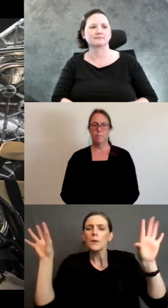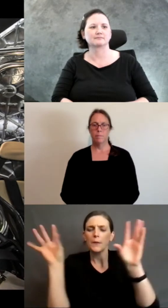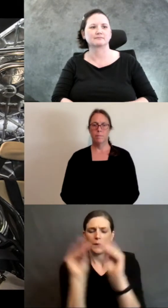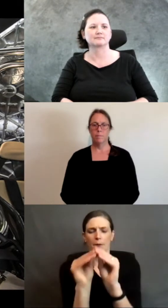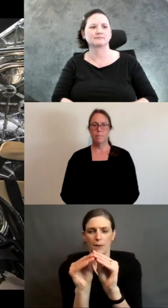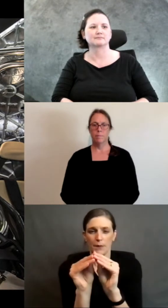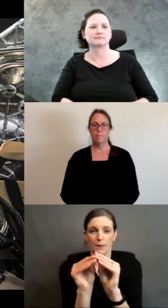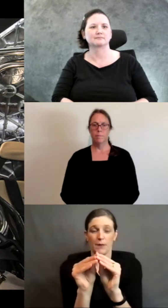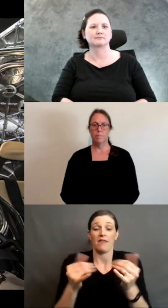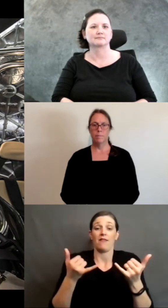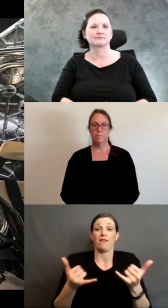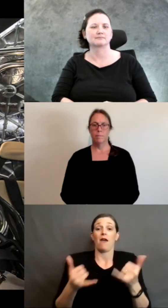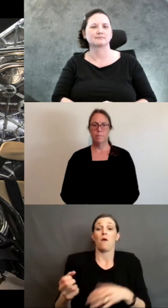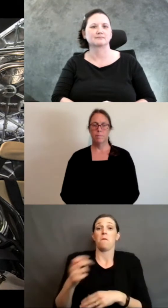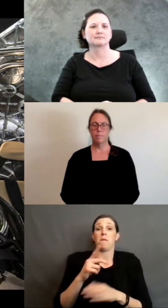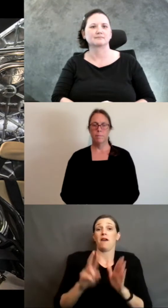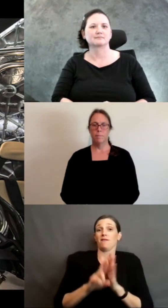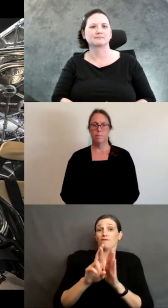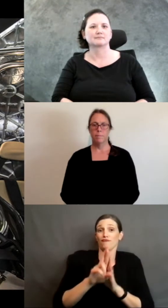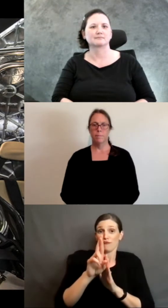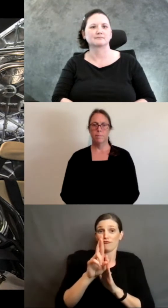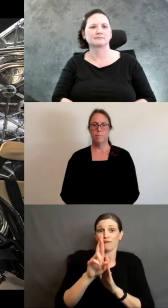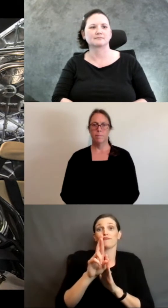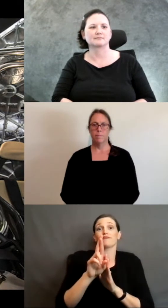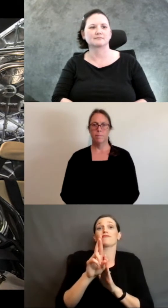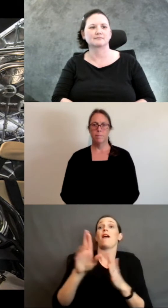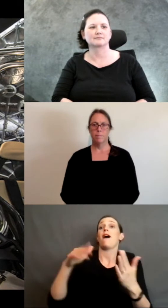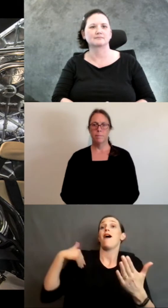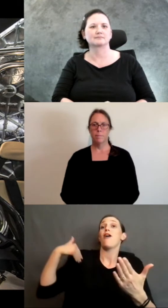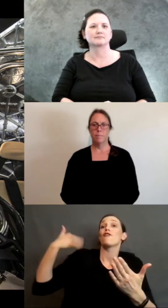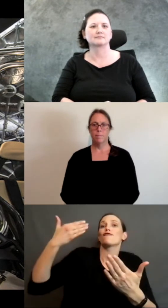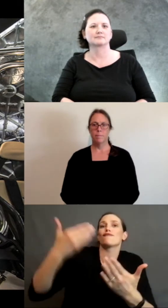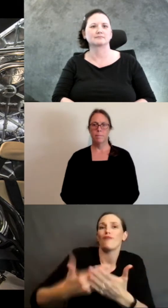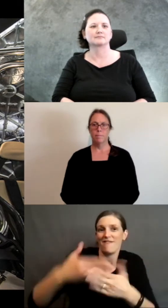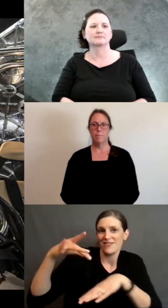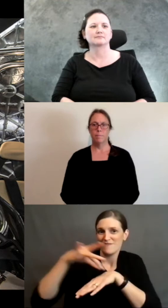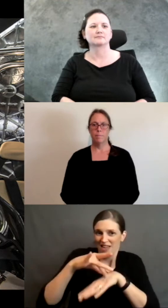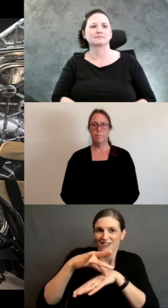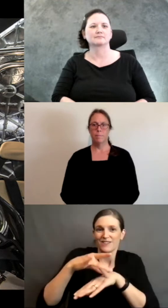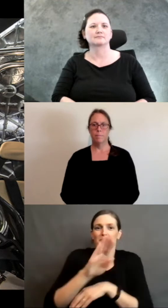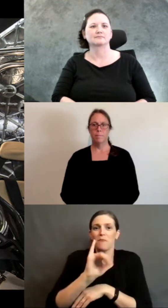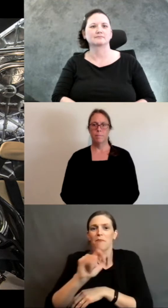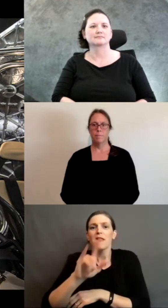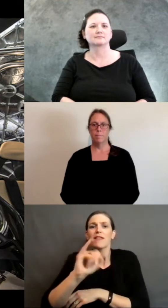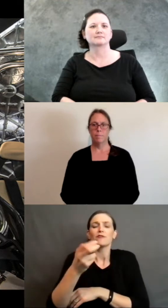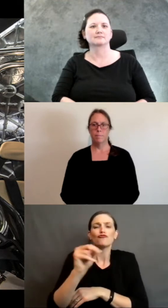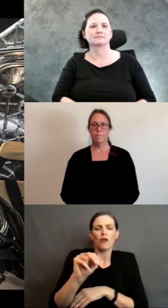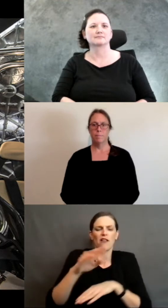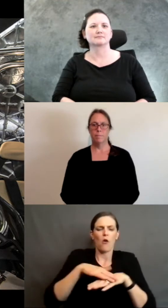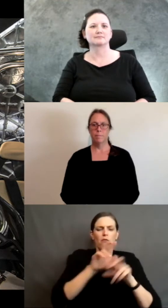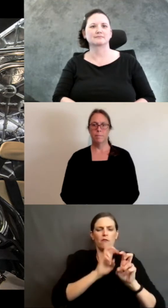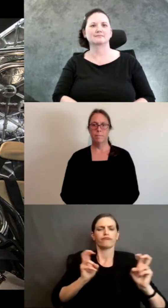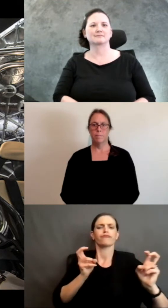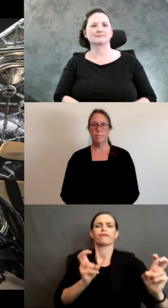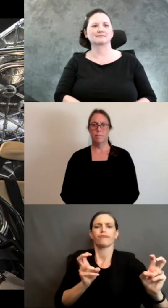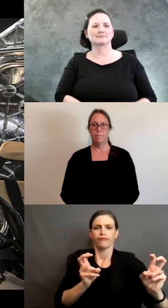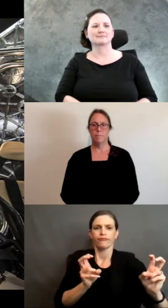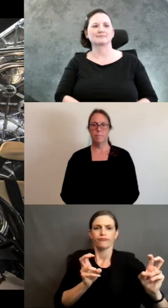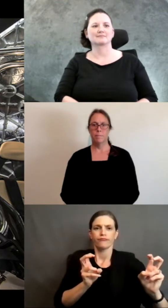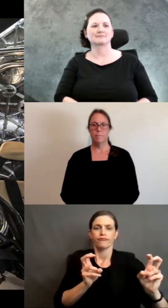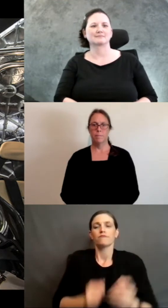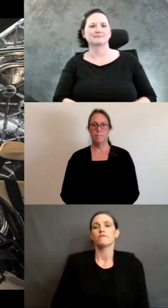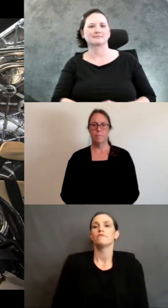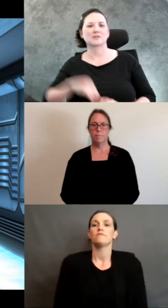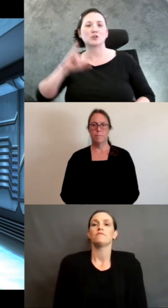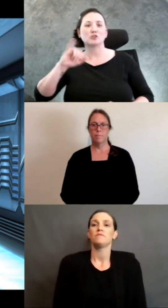Back in space, the Destiny has arrived at the planet. Bill and Johnny are on the bridge of the ship. Pod bay doors